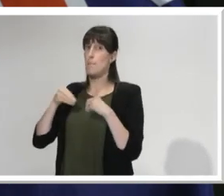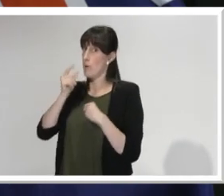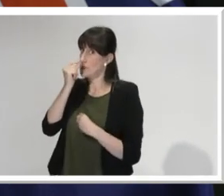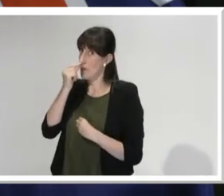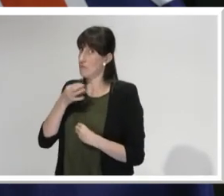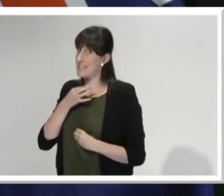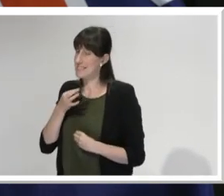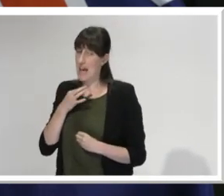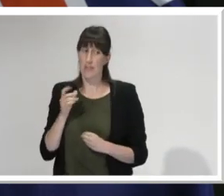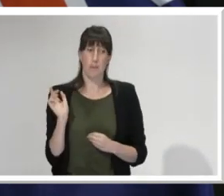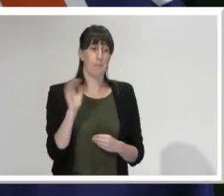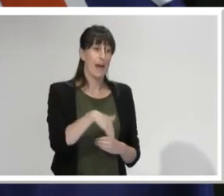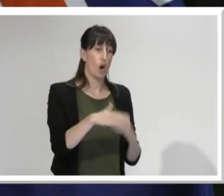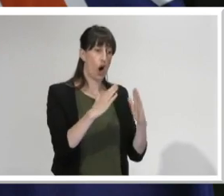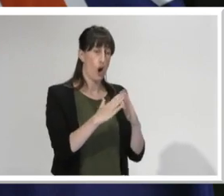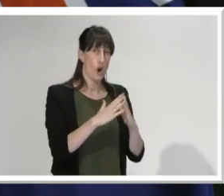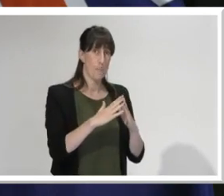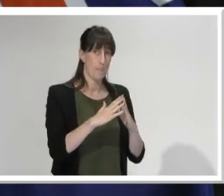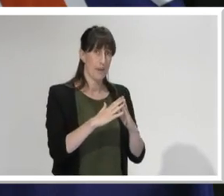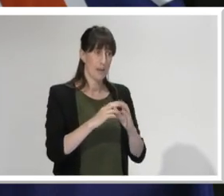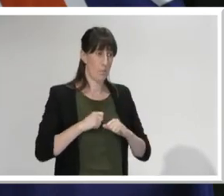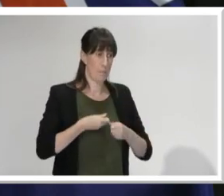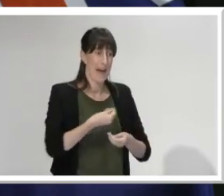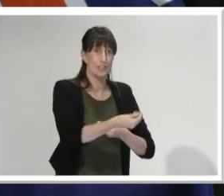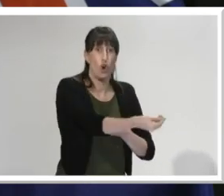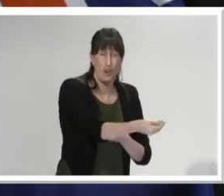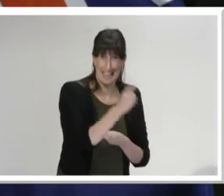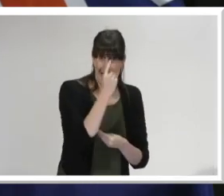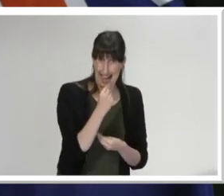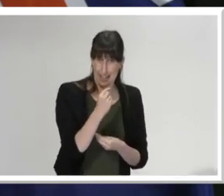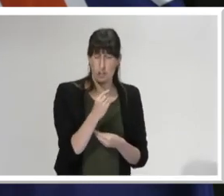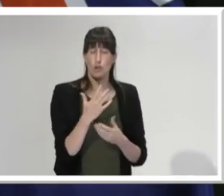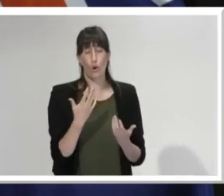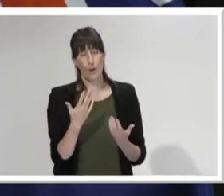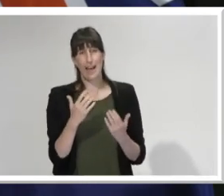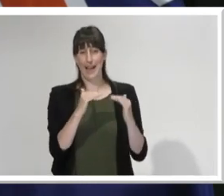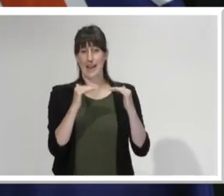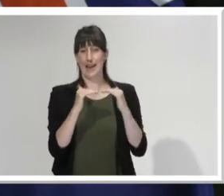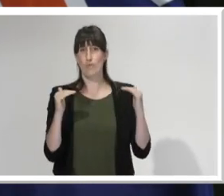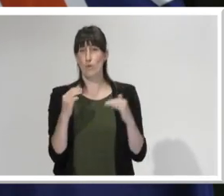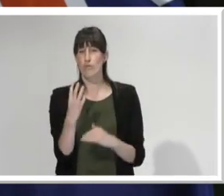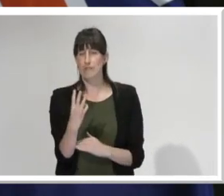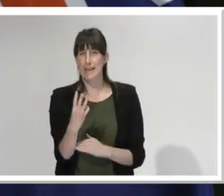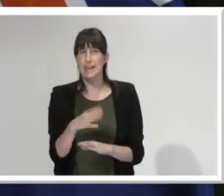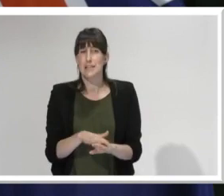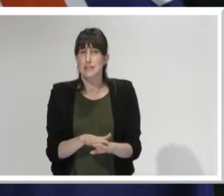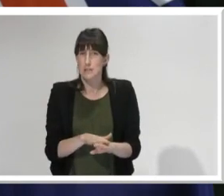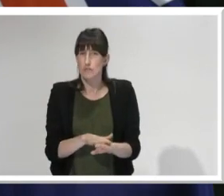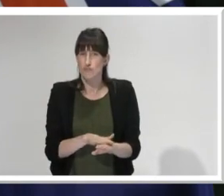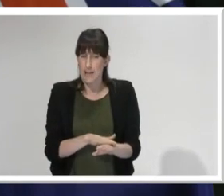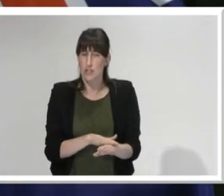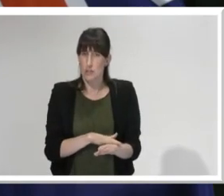exponential increase to the people you're exposed to. So that's why we're trying with level 3. It's very gradual, it's a